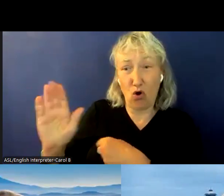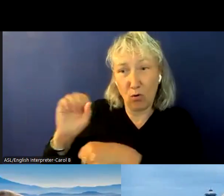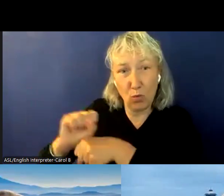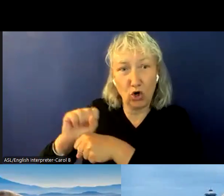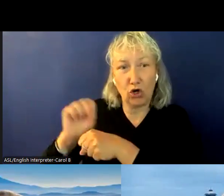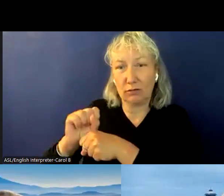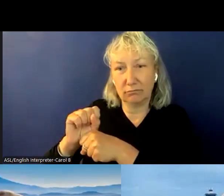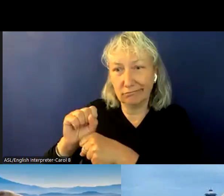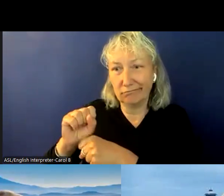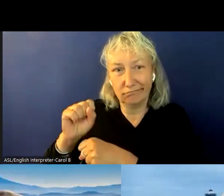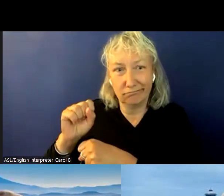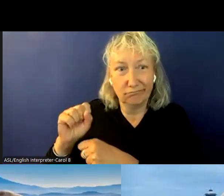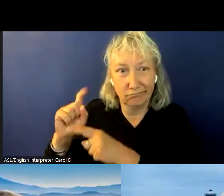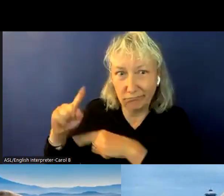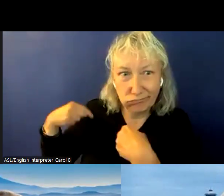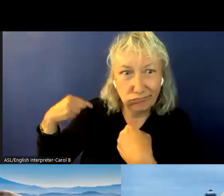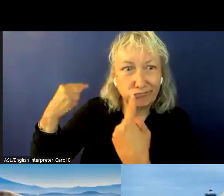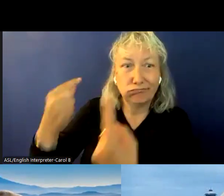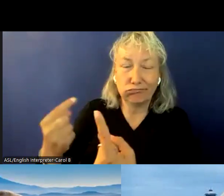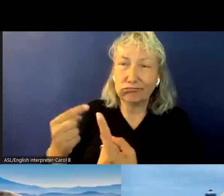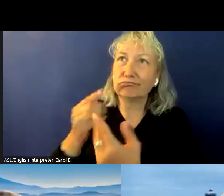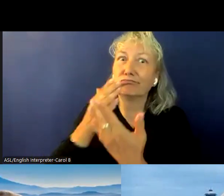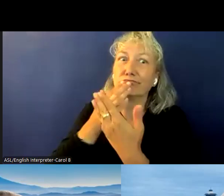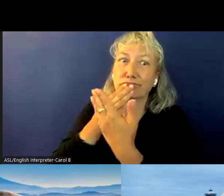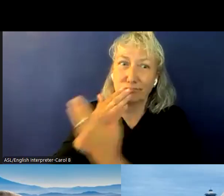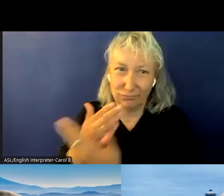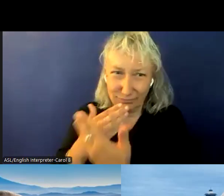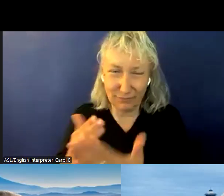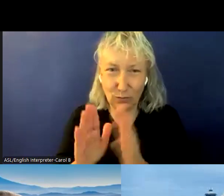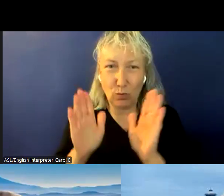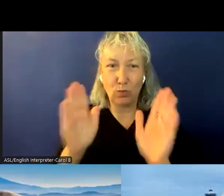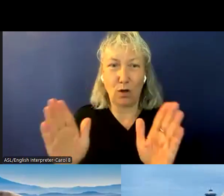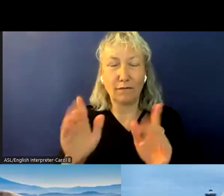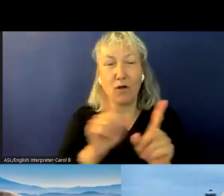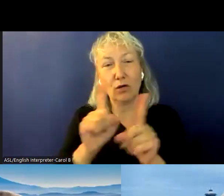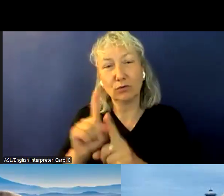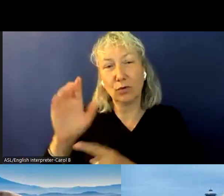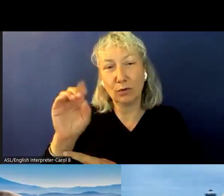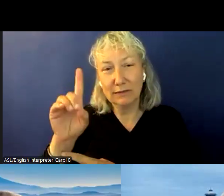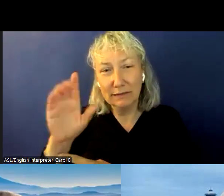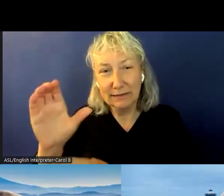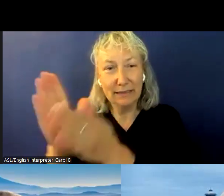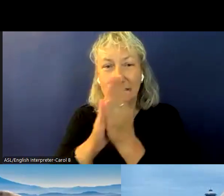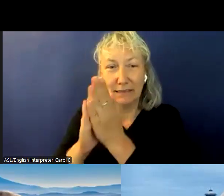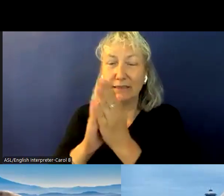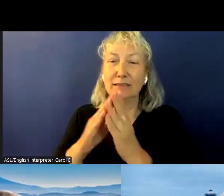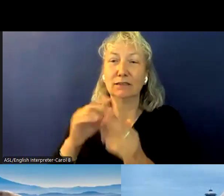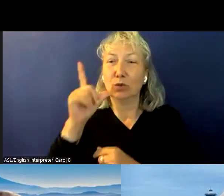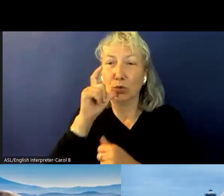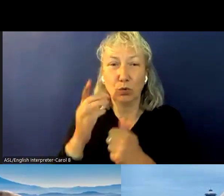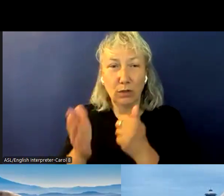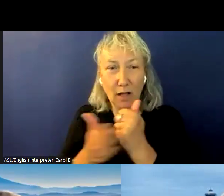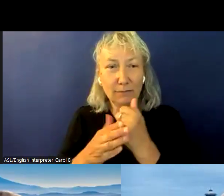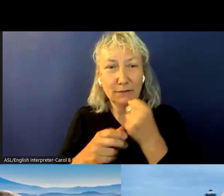I want to thank the ODC, who do amazing work for people with disabilities and marking their